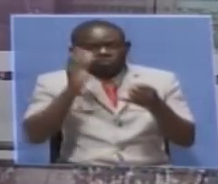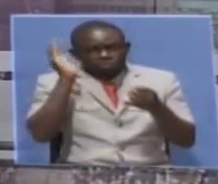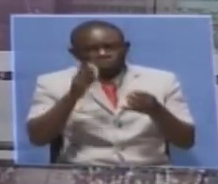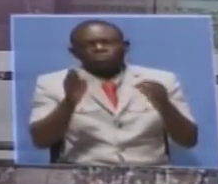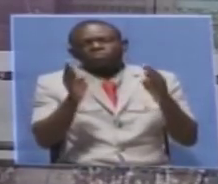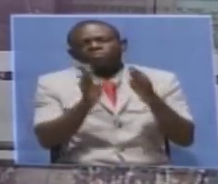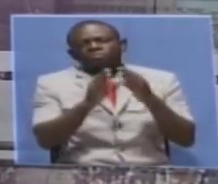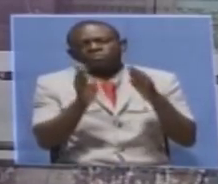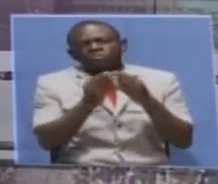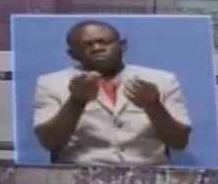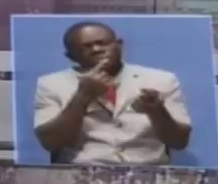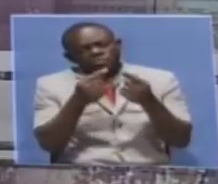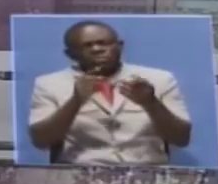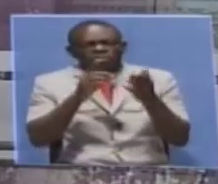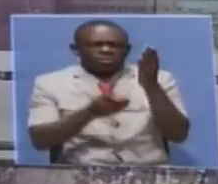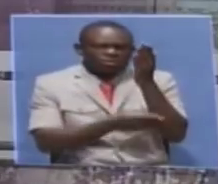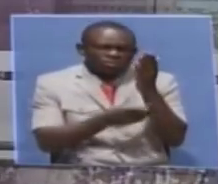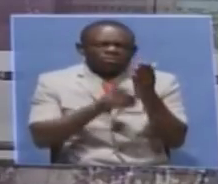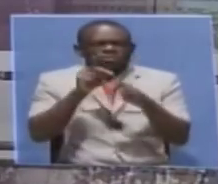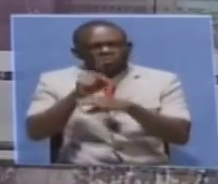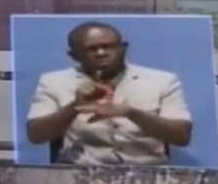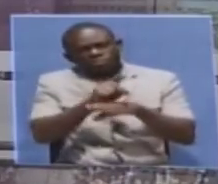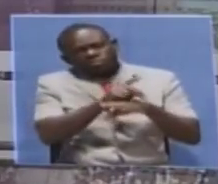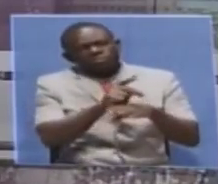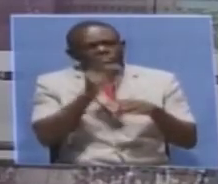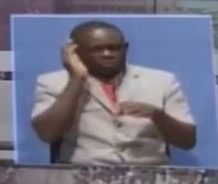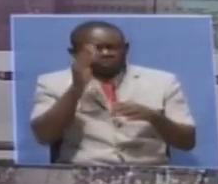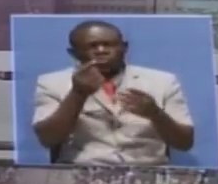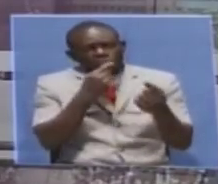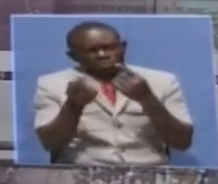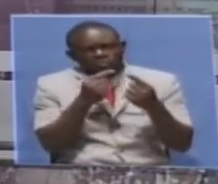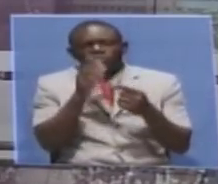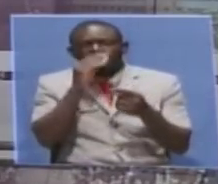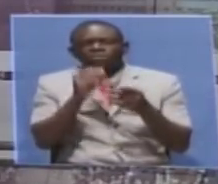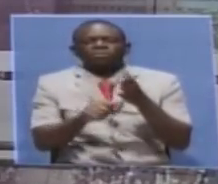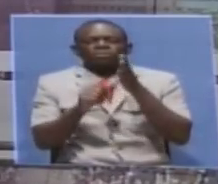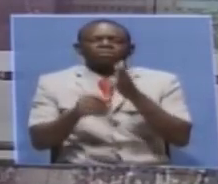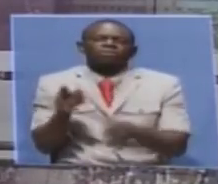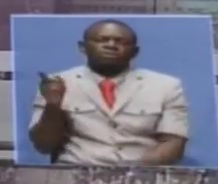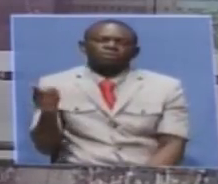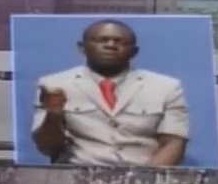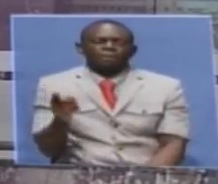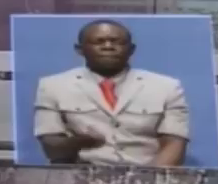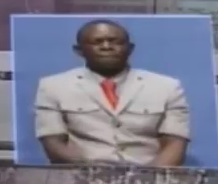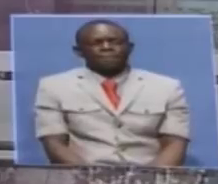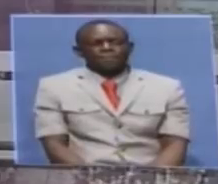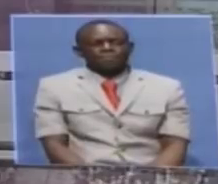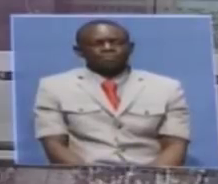discuss various developmental projects aimed at enriching both countries.